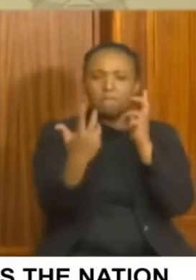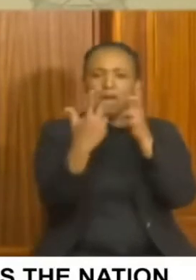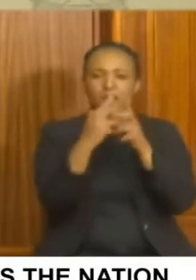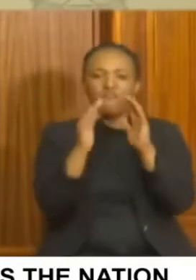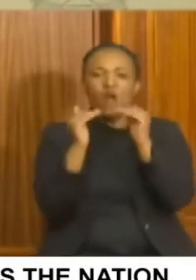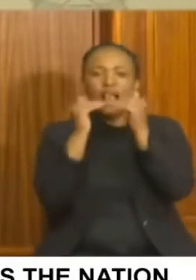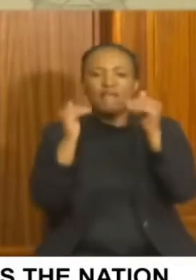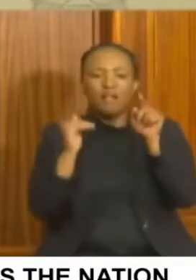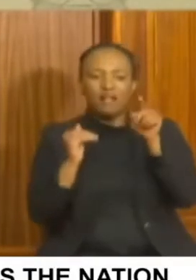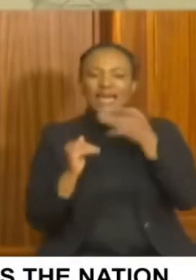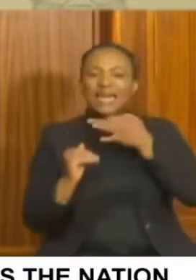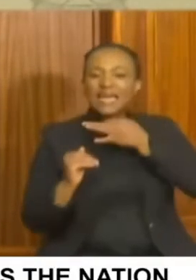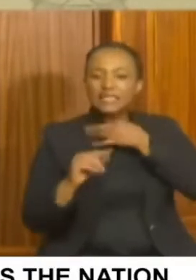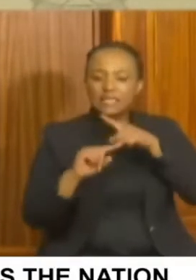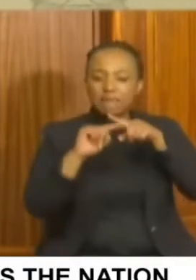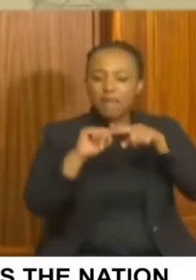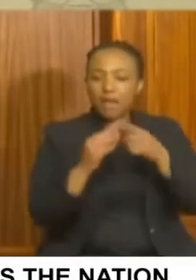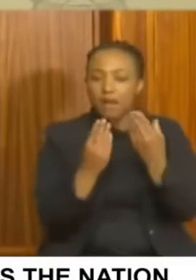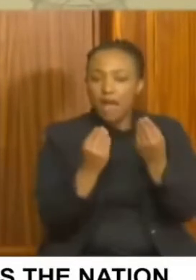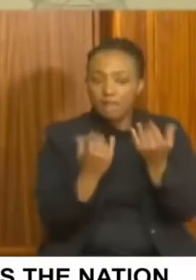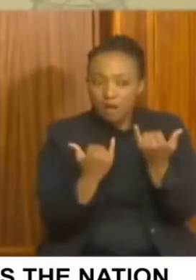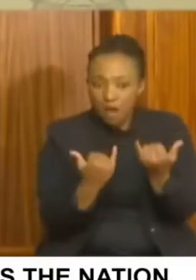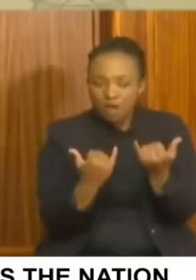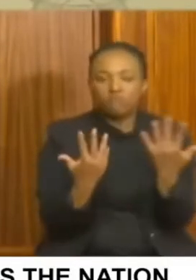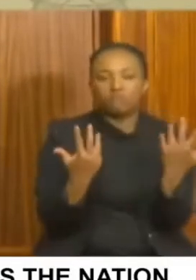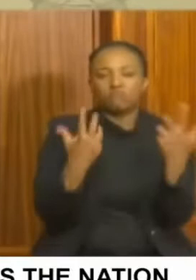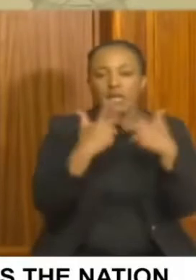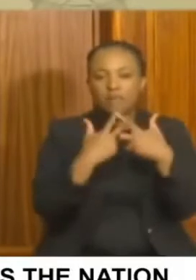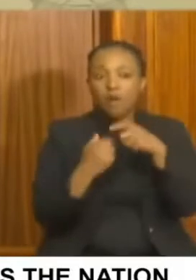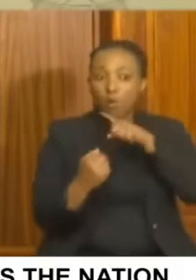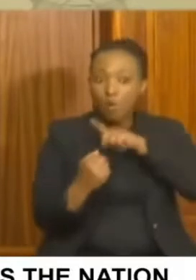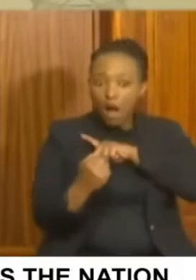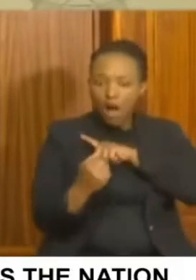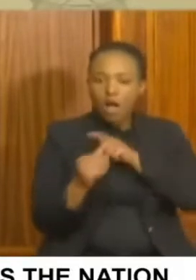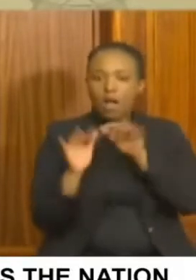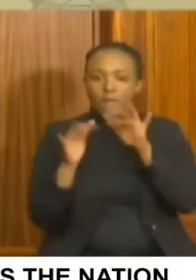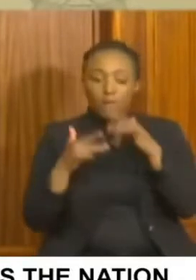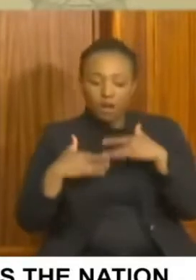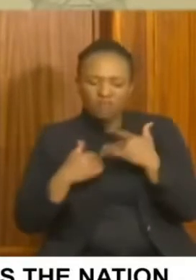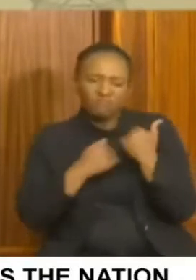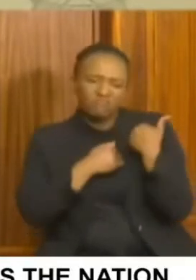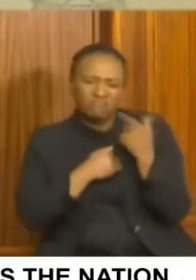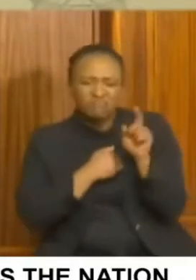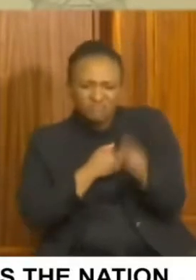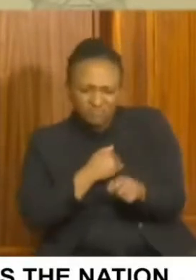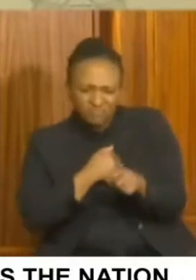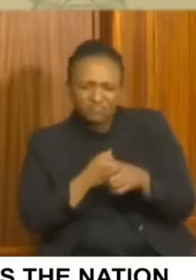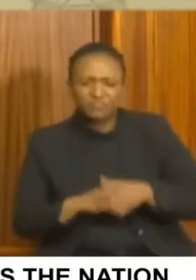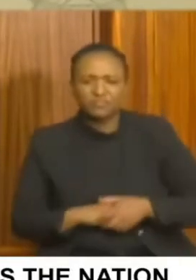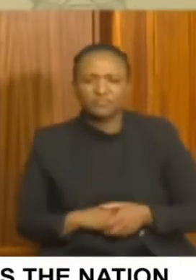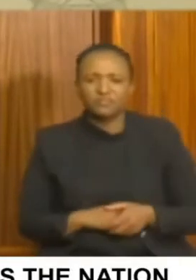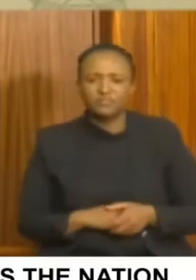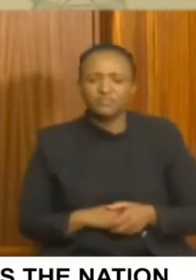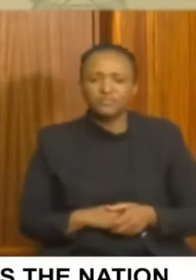of risk and are necessary to save the lives of We've consulted our son Goma. In addition,